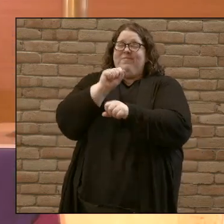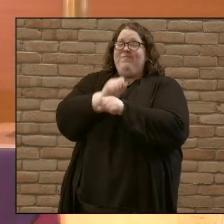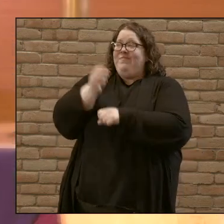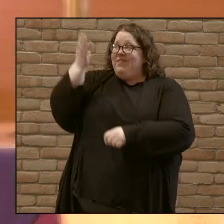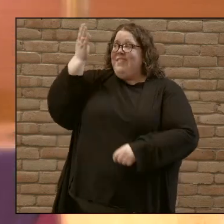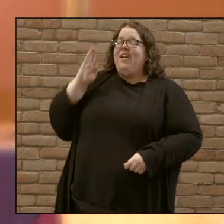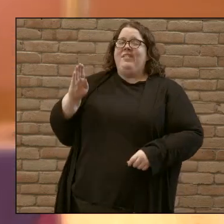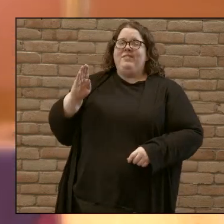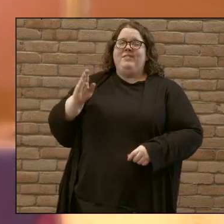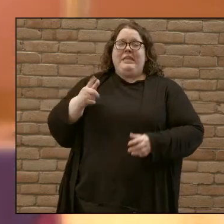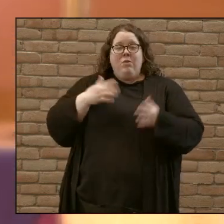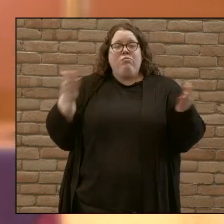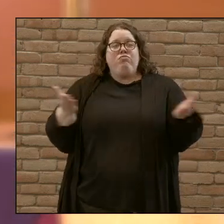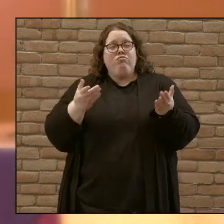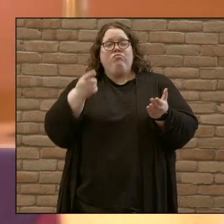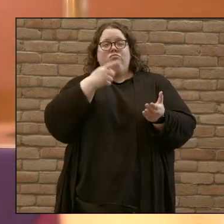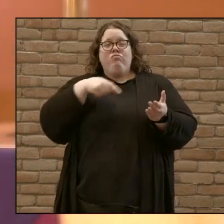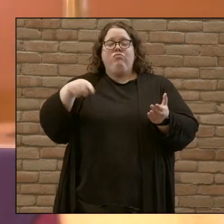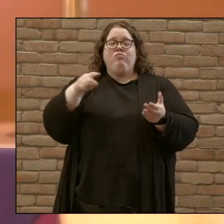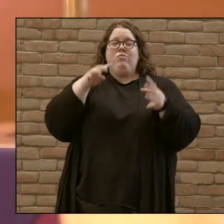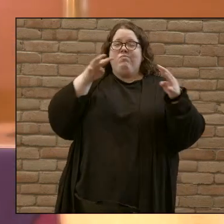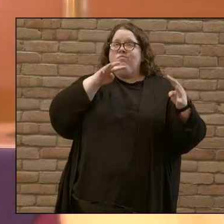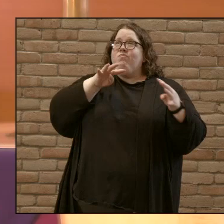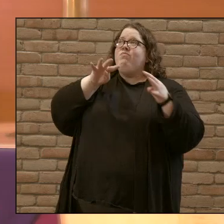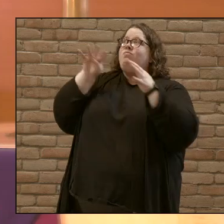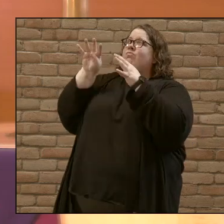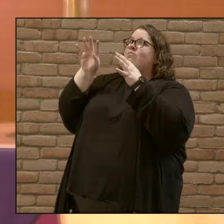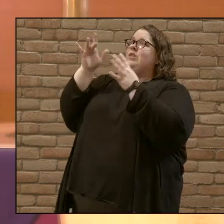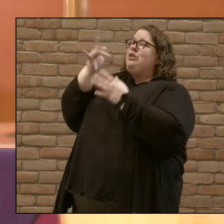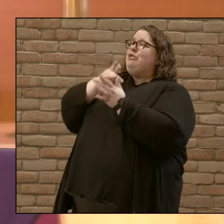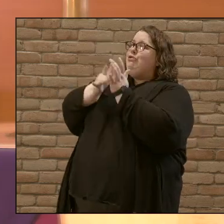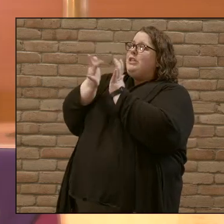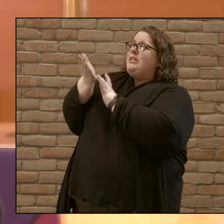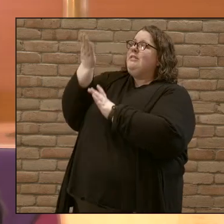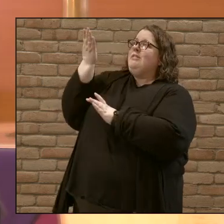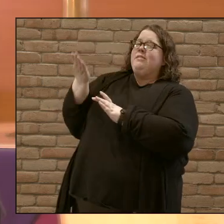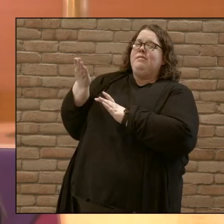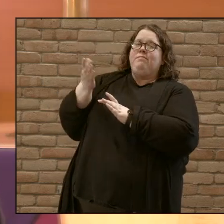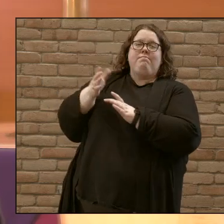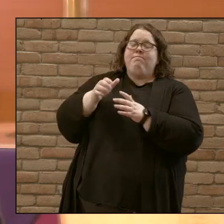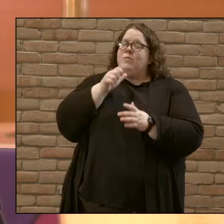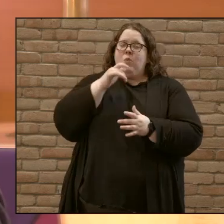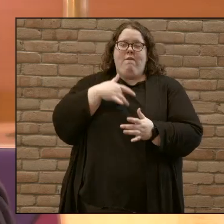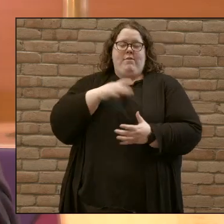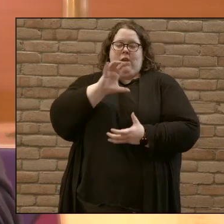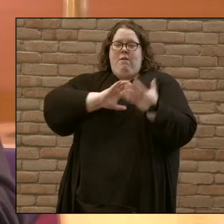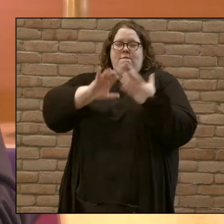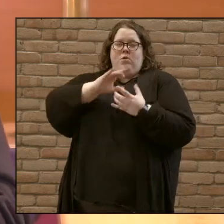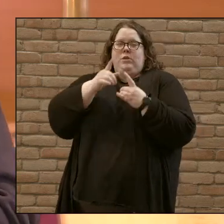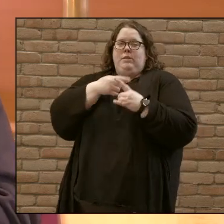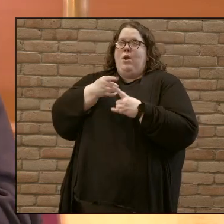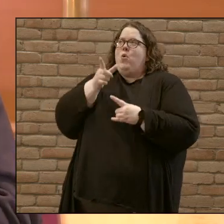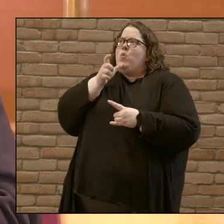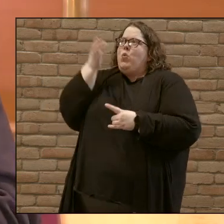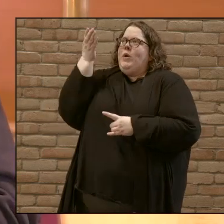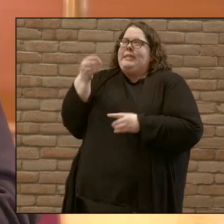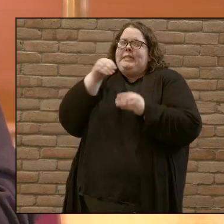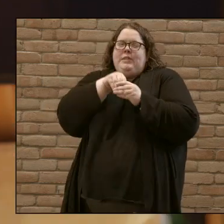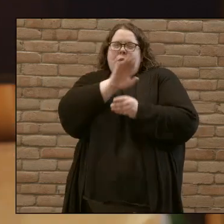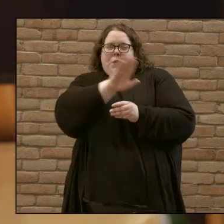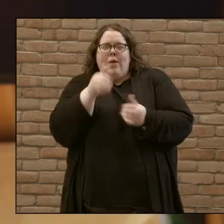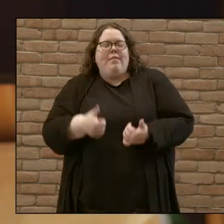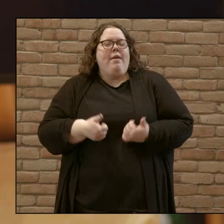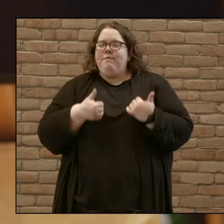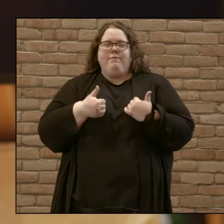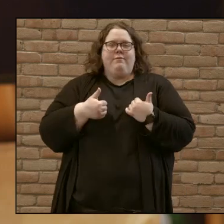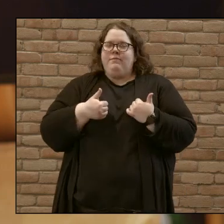your face to Jesus, your King. Don't be confused about who he is in your life,